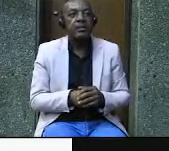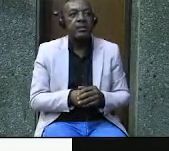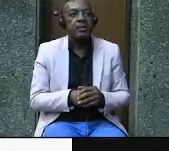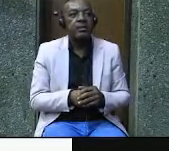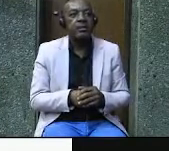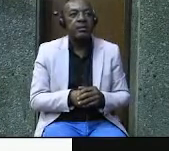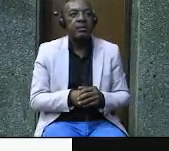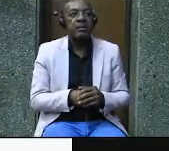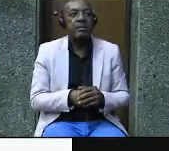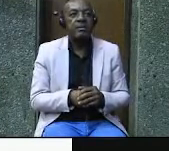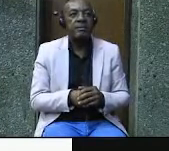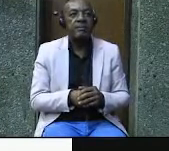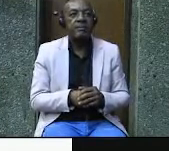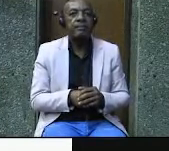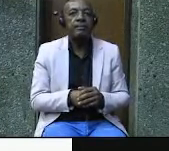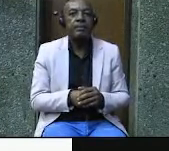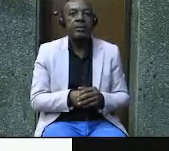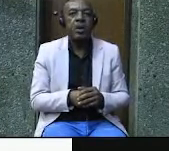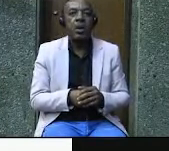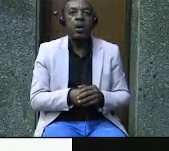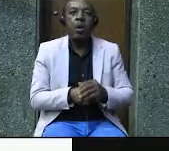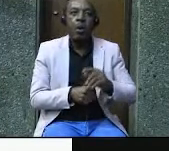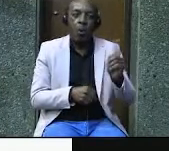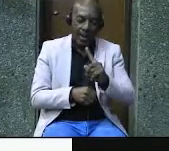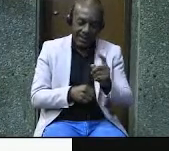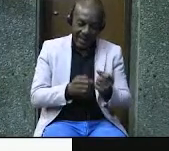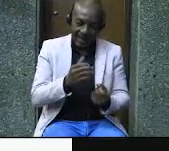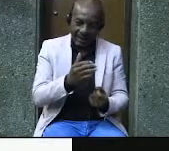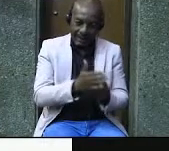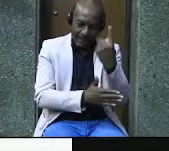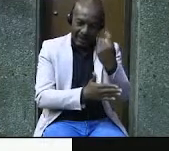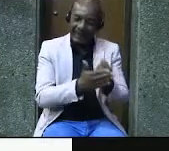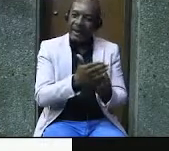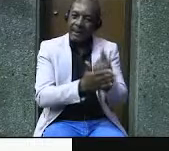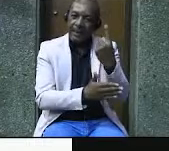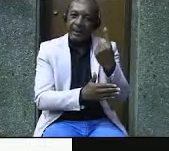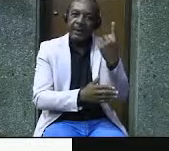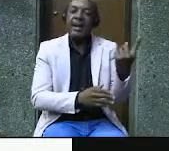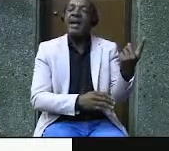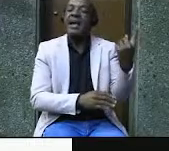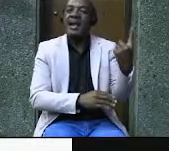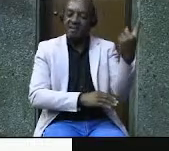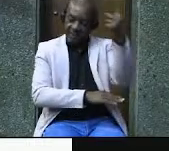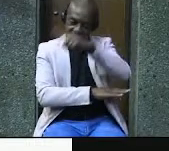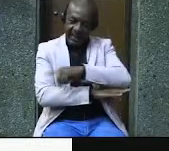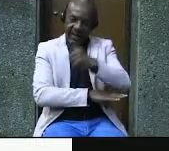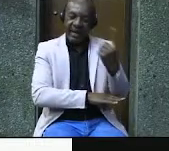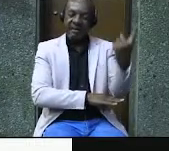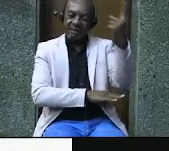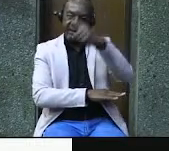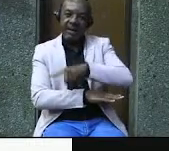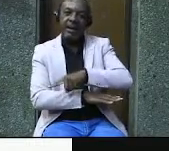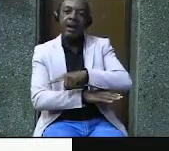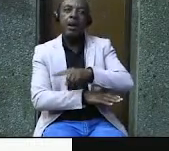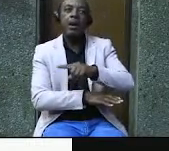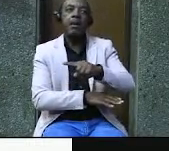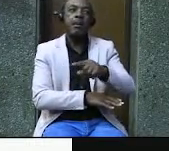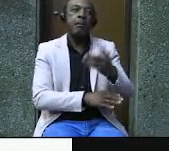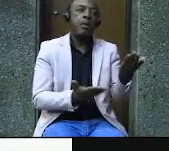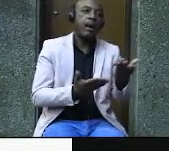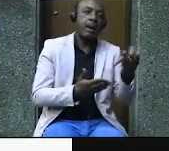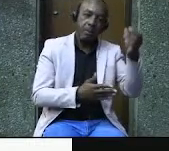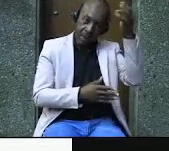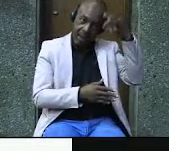the day-to-day operations of government, the particular departments